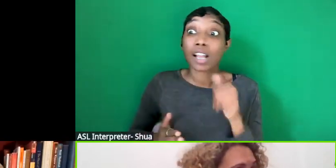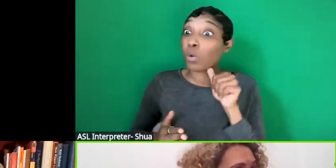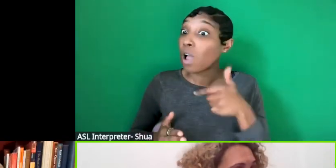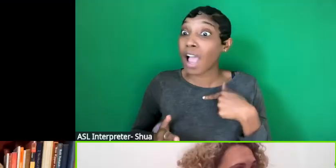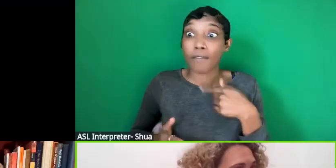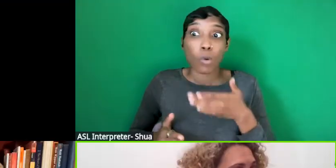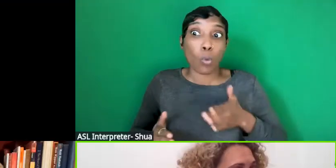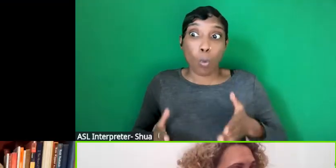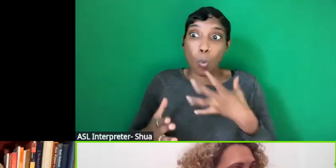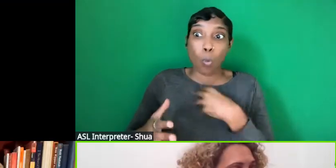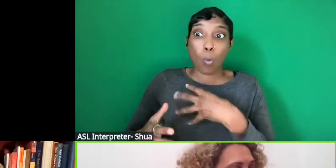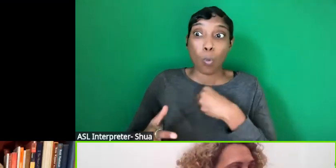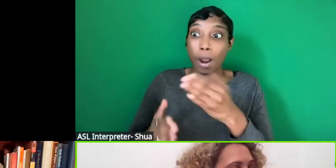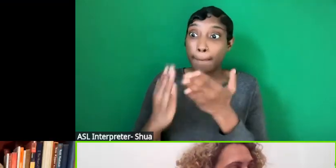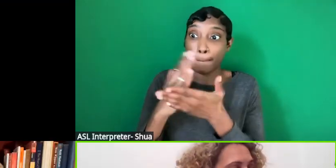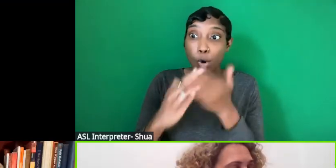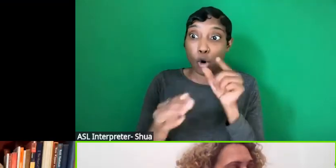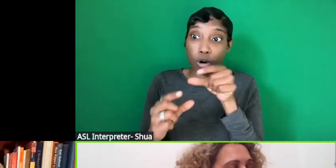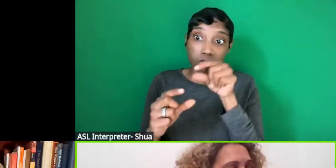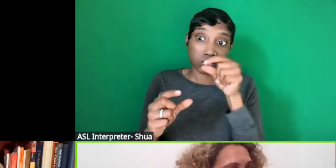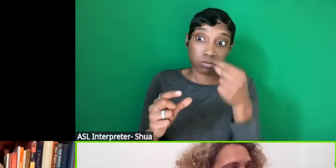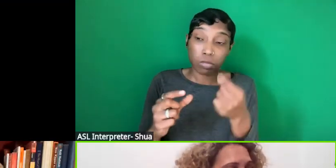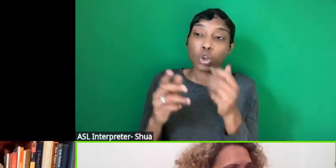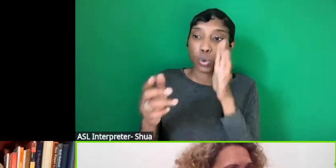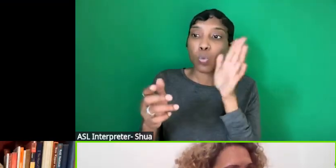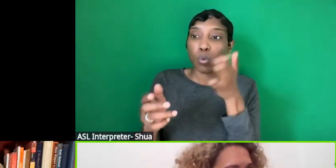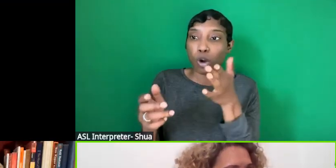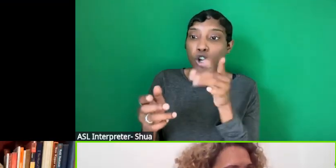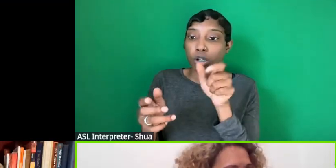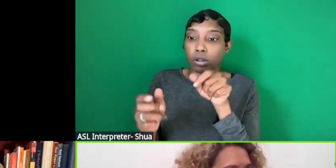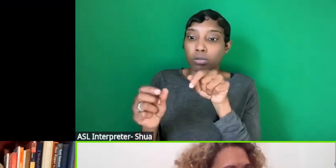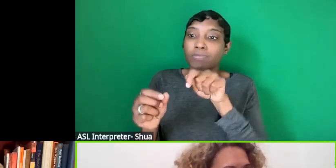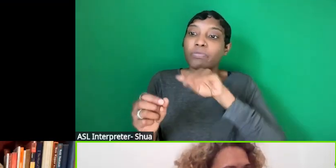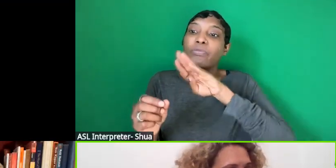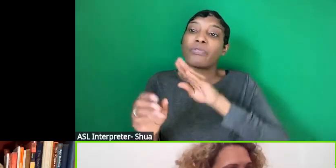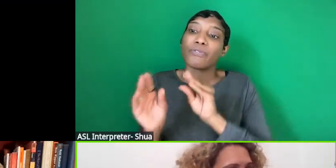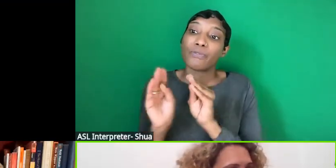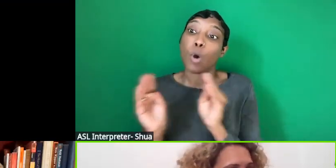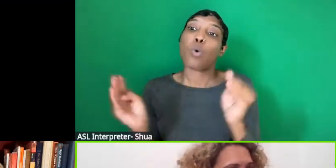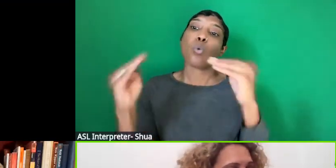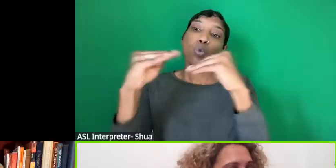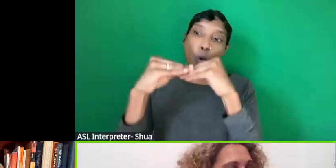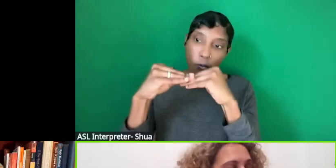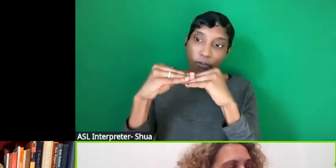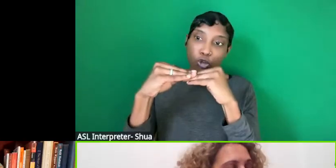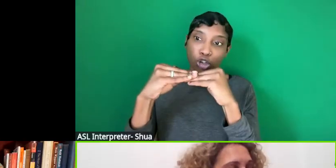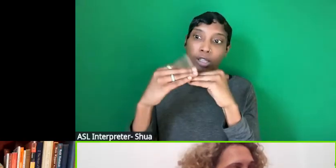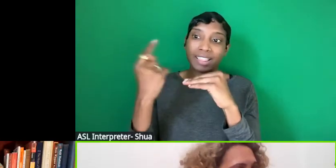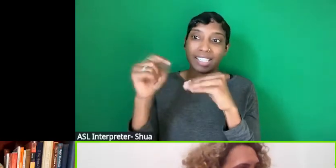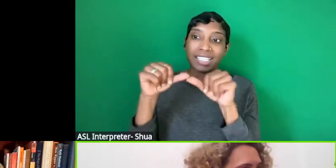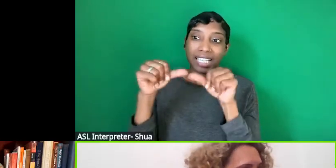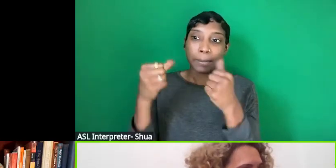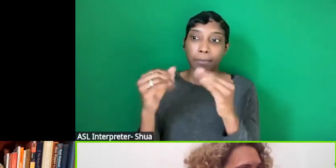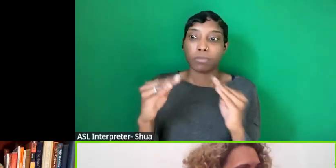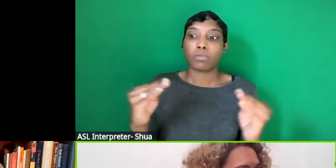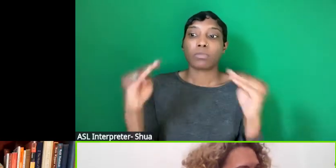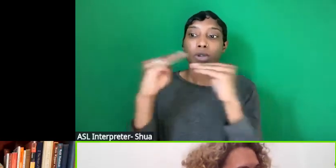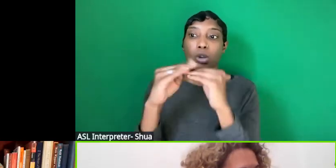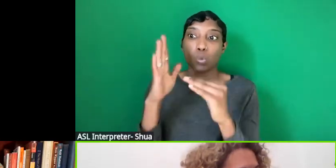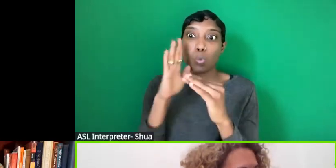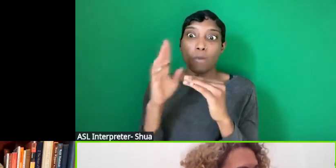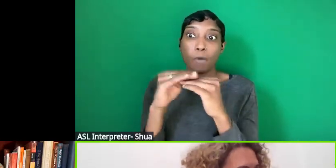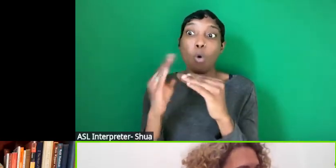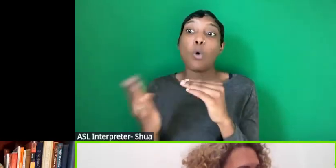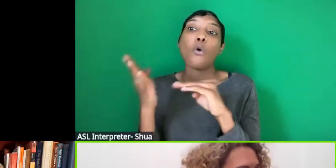you're going to use the tape, and you're going to fold over the tape. Okay, we don't need that big of a tape. You're going to fold over the